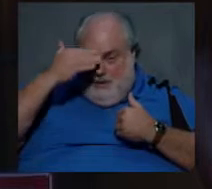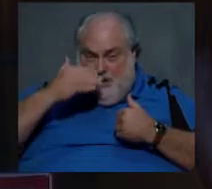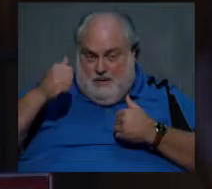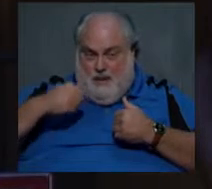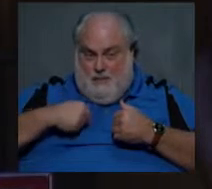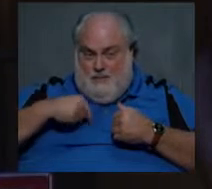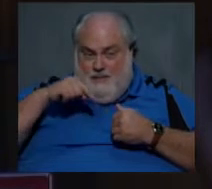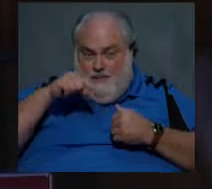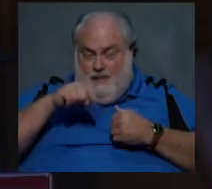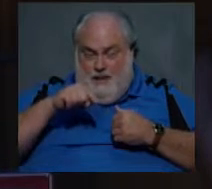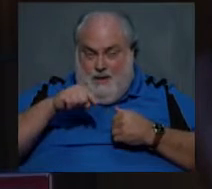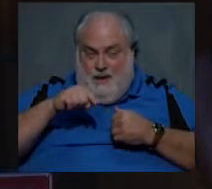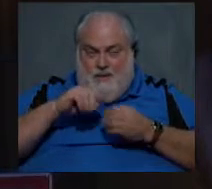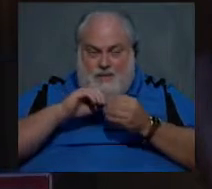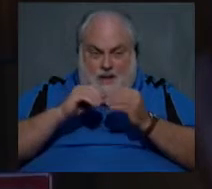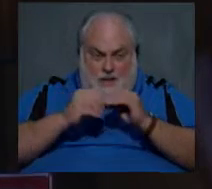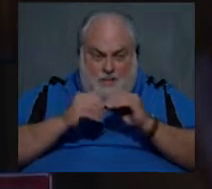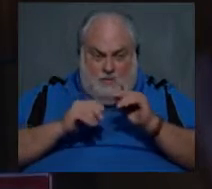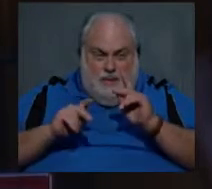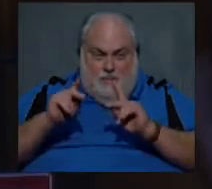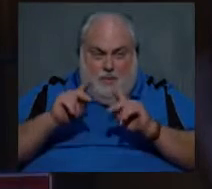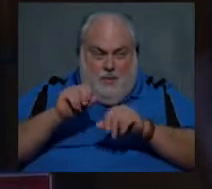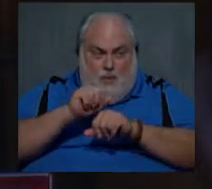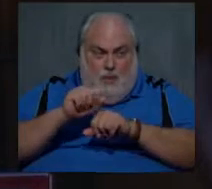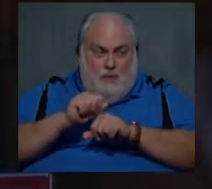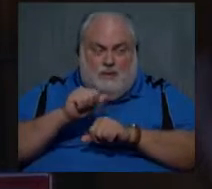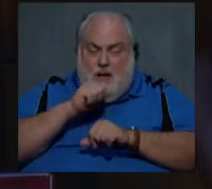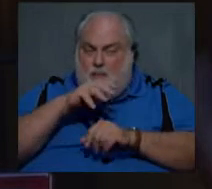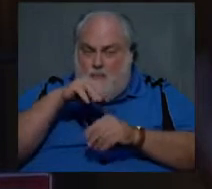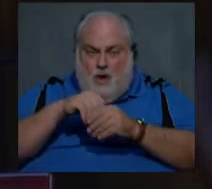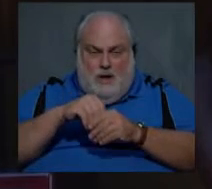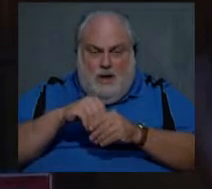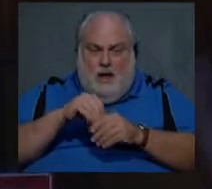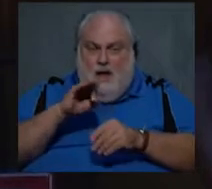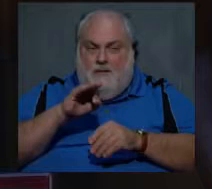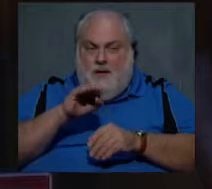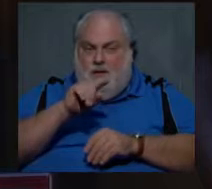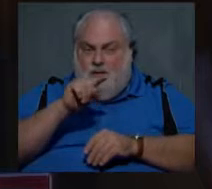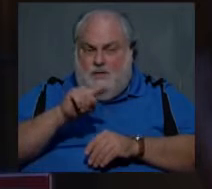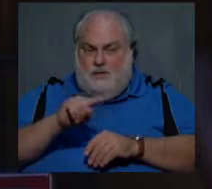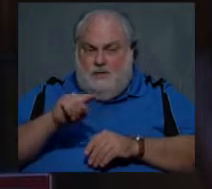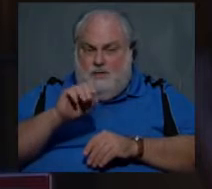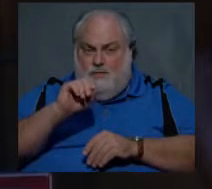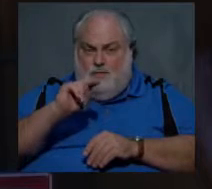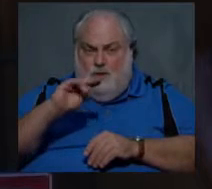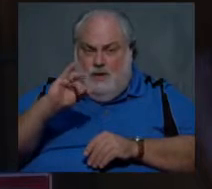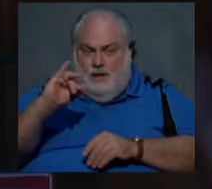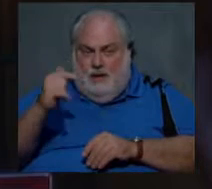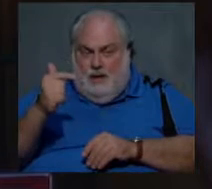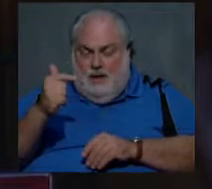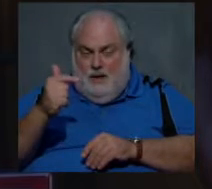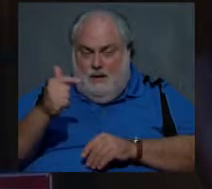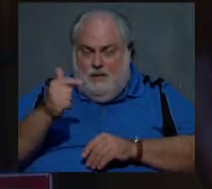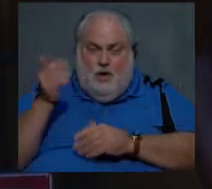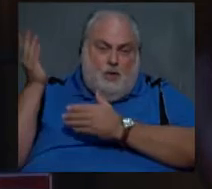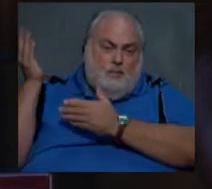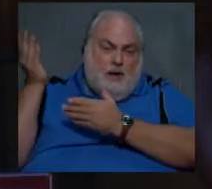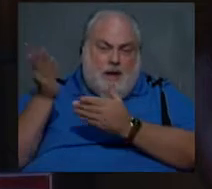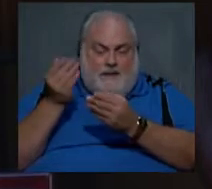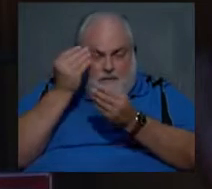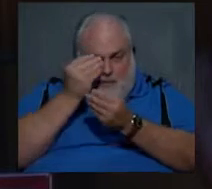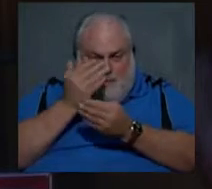strictly informational. This is the number of employees we're going to have. It was not part of the condition of the zoning. And so you're bringing an informational